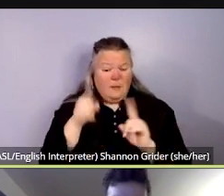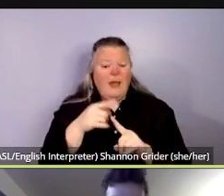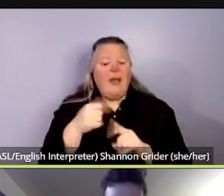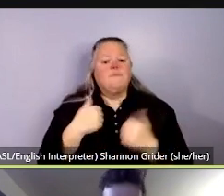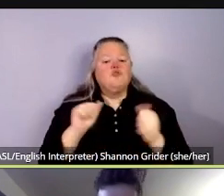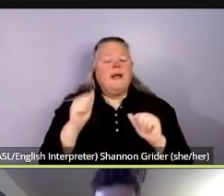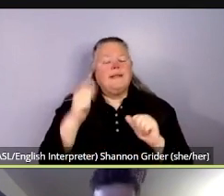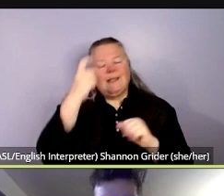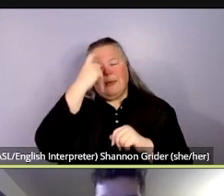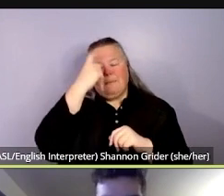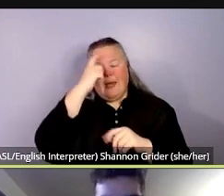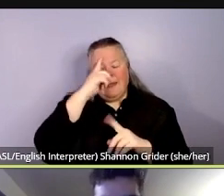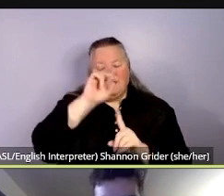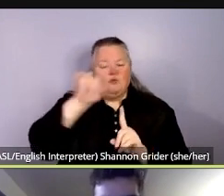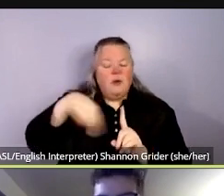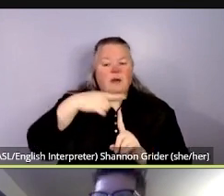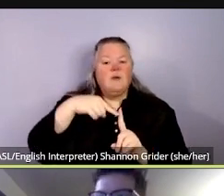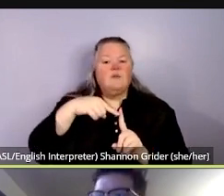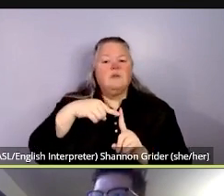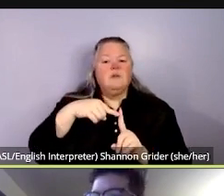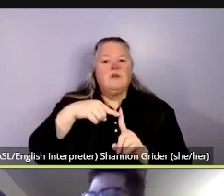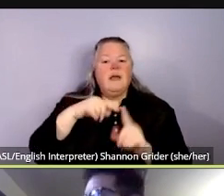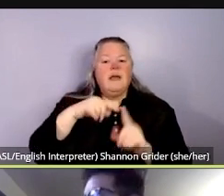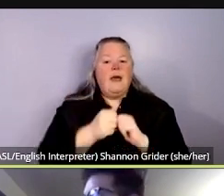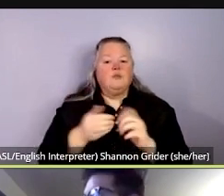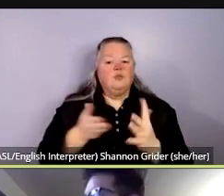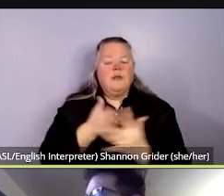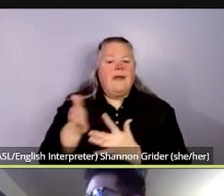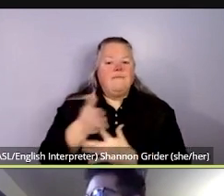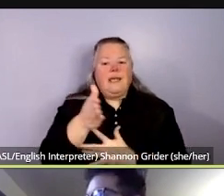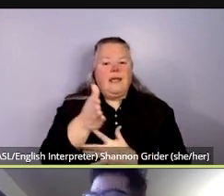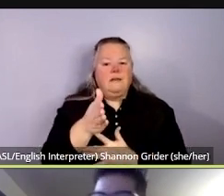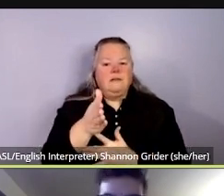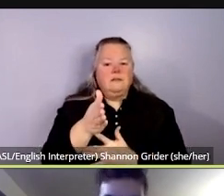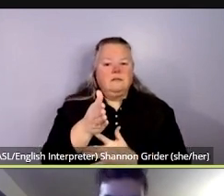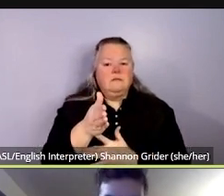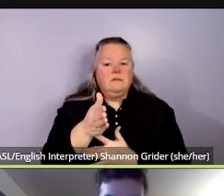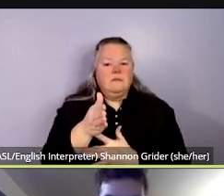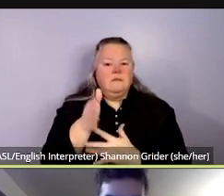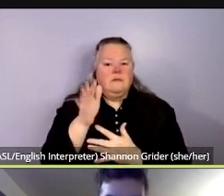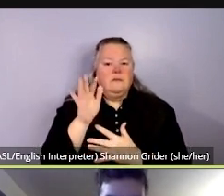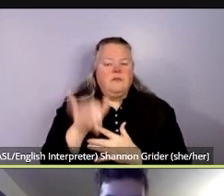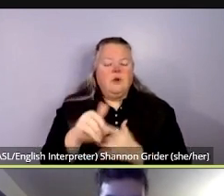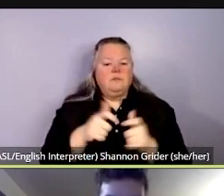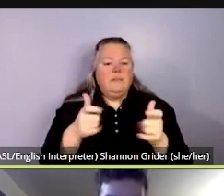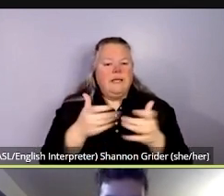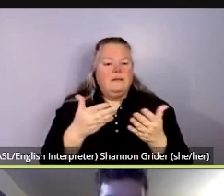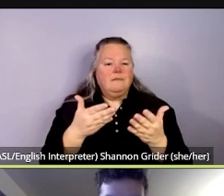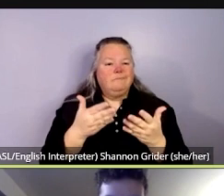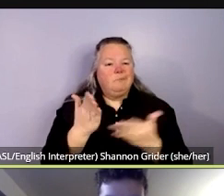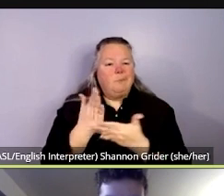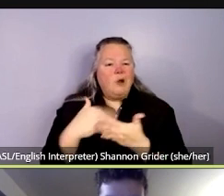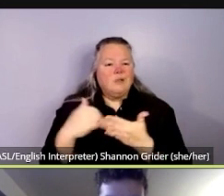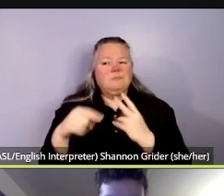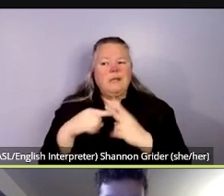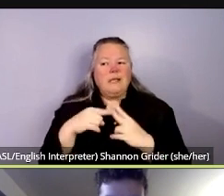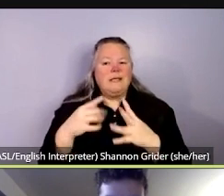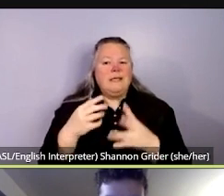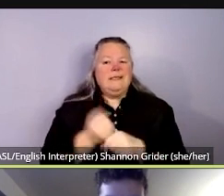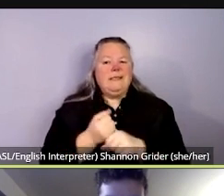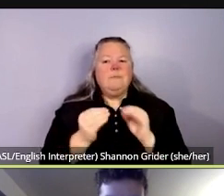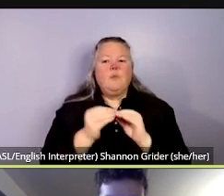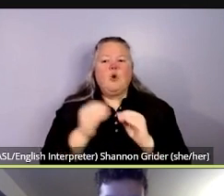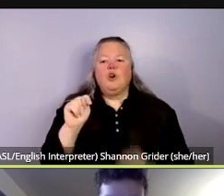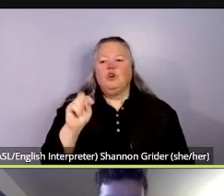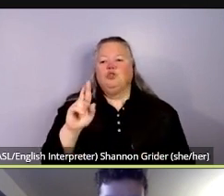to get my mind around how we can navigate those and get some traction for some of the big prizes